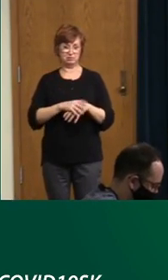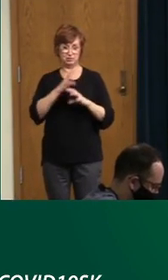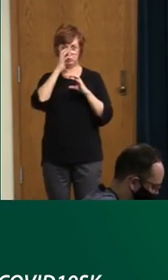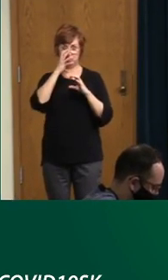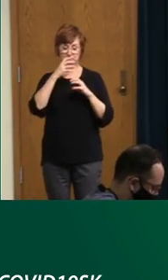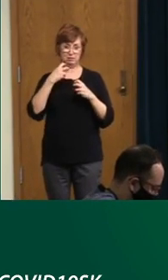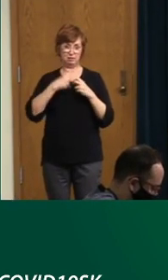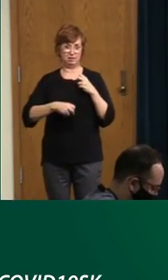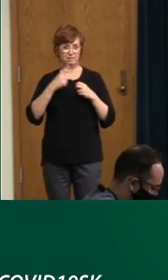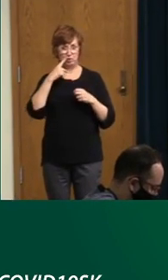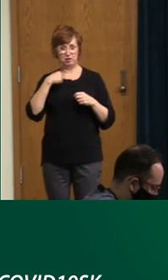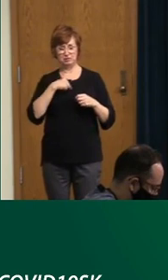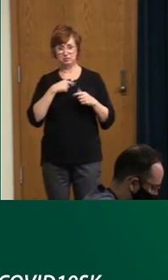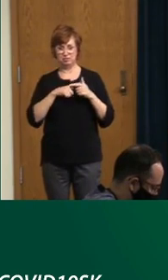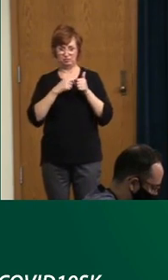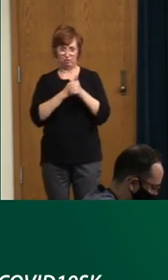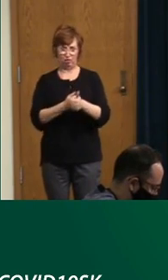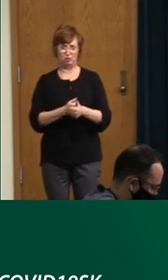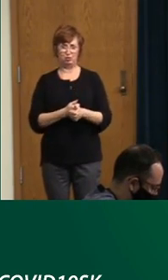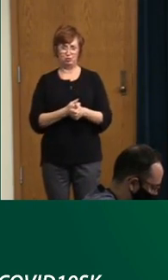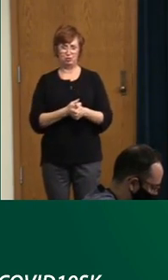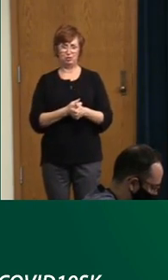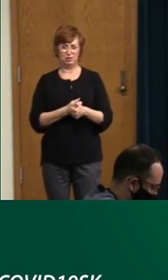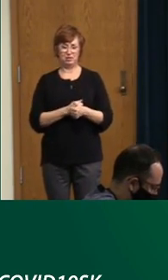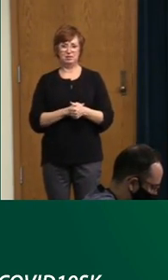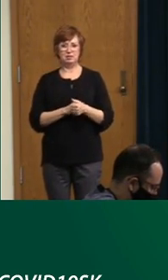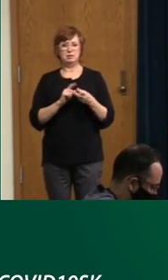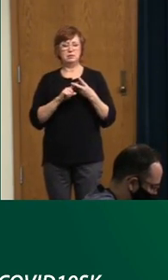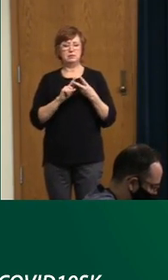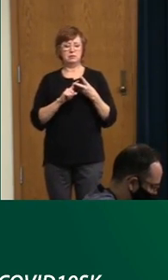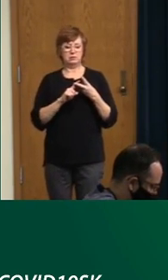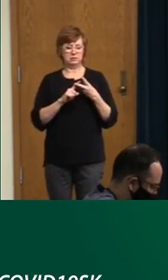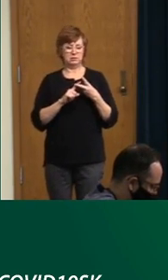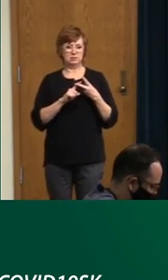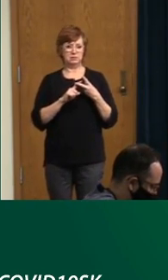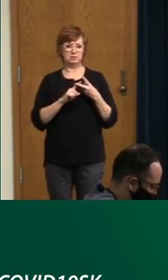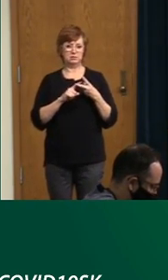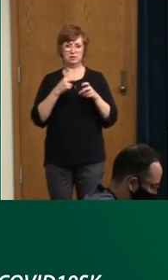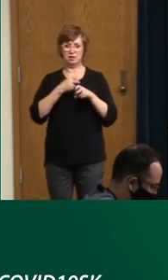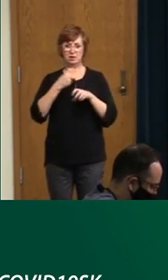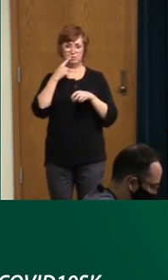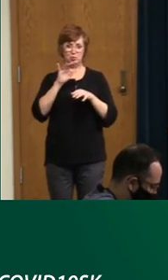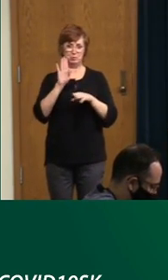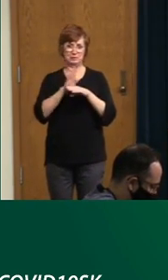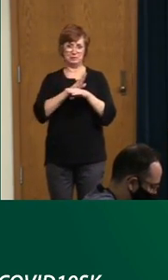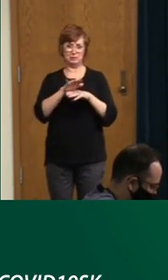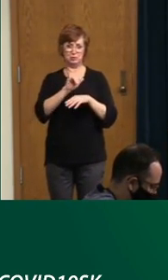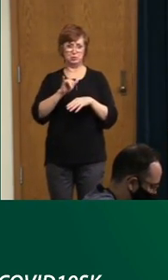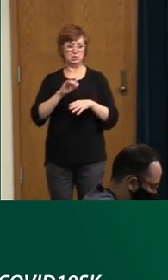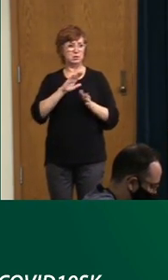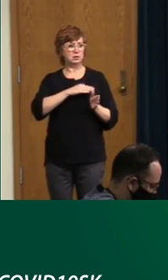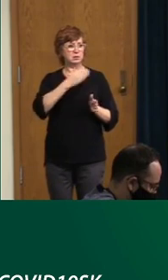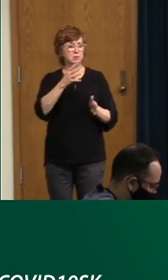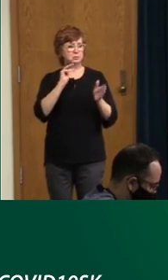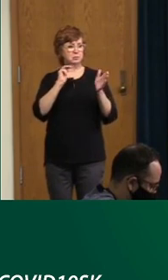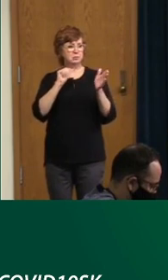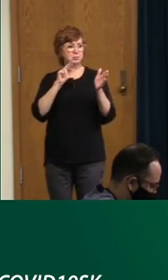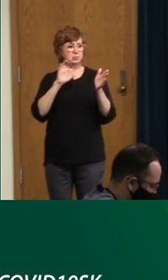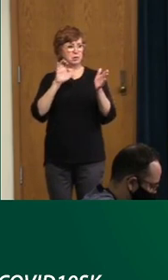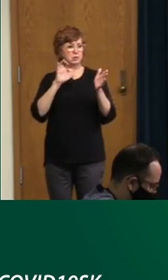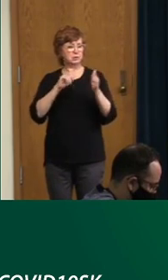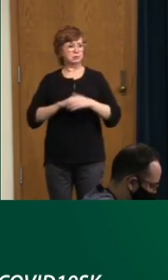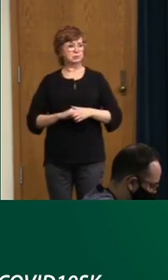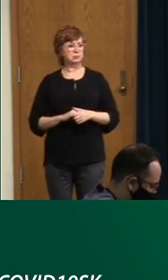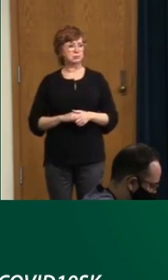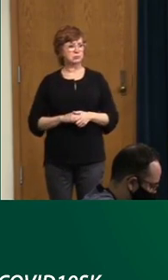as individuals, and it is hard for those sectors as well. We'll go to Mark. What's the